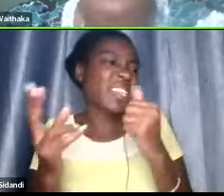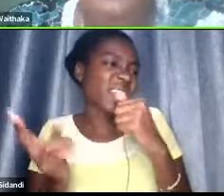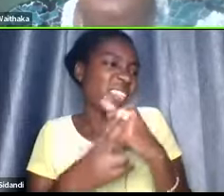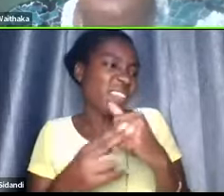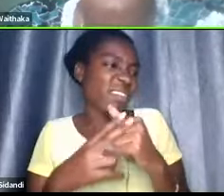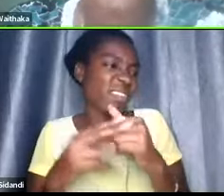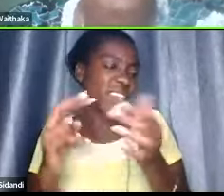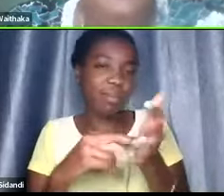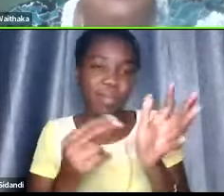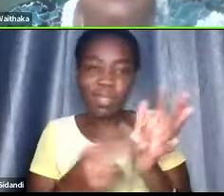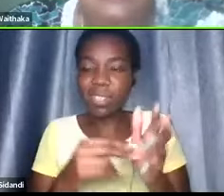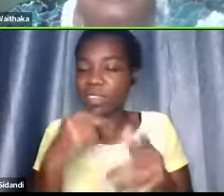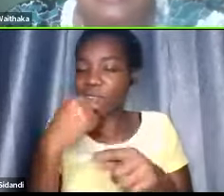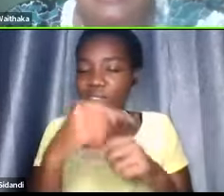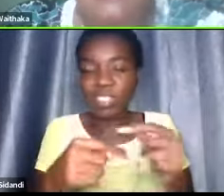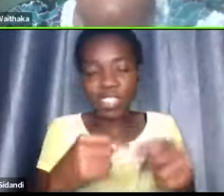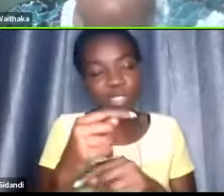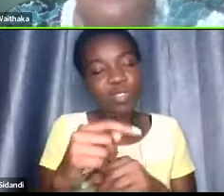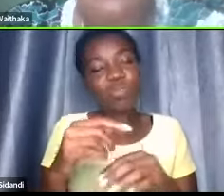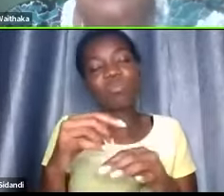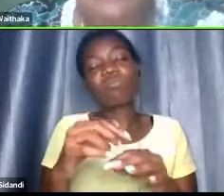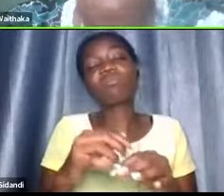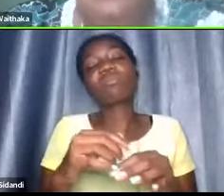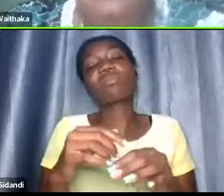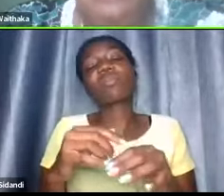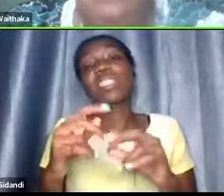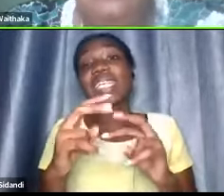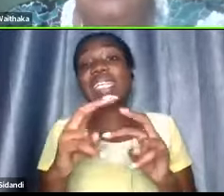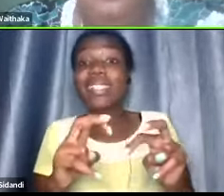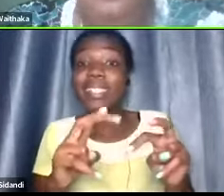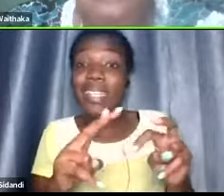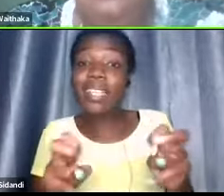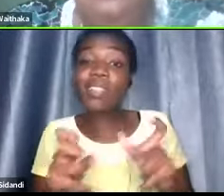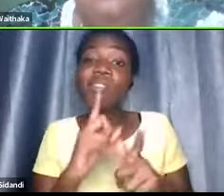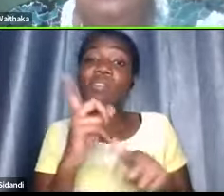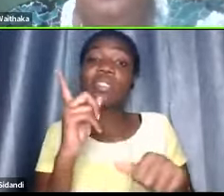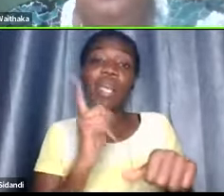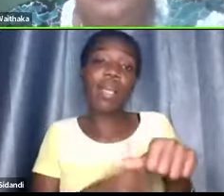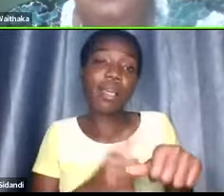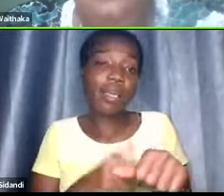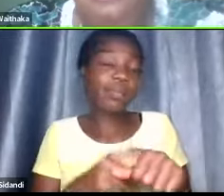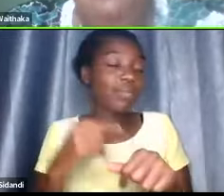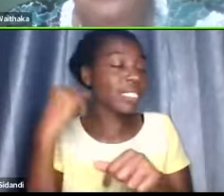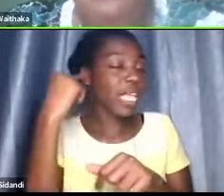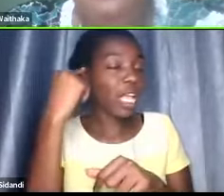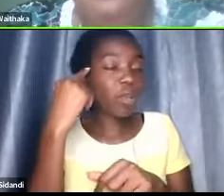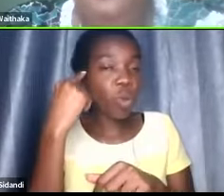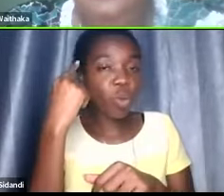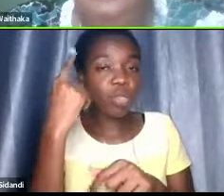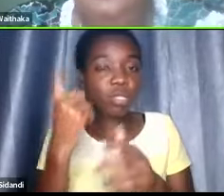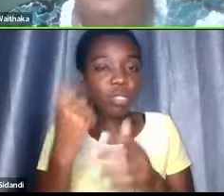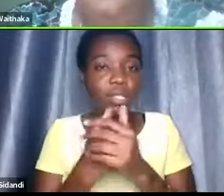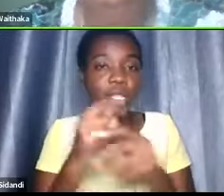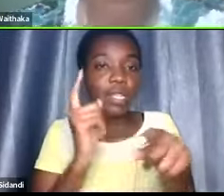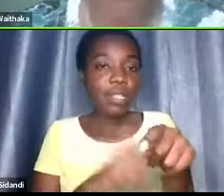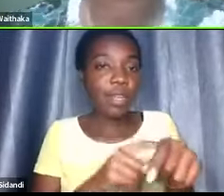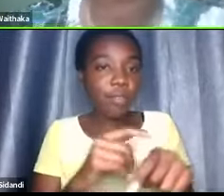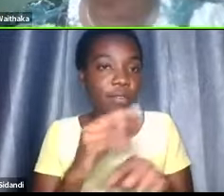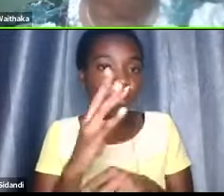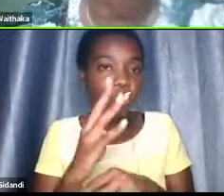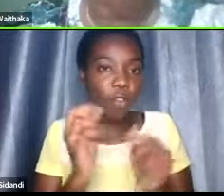out, he's still exploring. By the time that psychologically, in psychology, is by the time he's 14, that is when you